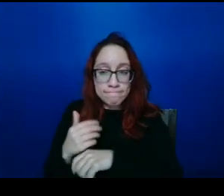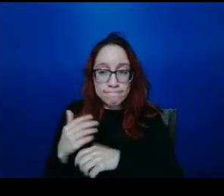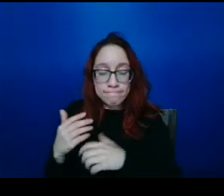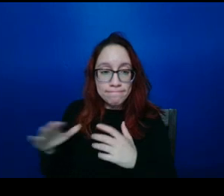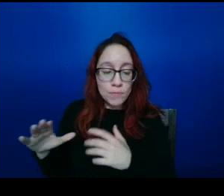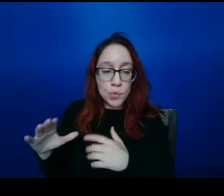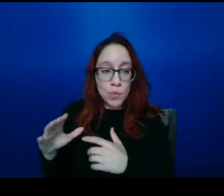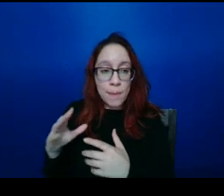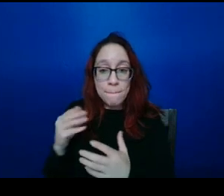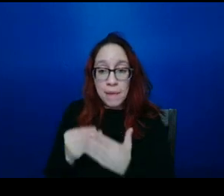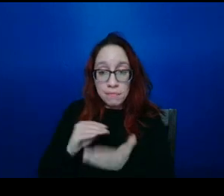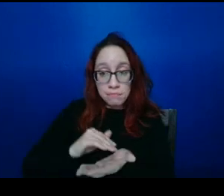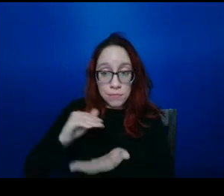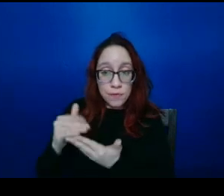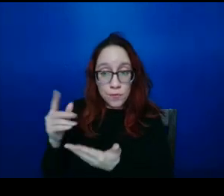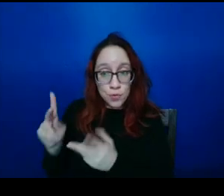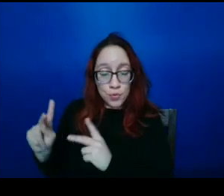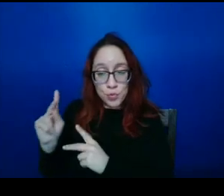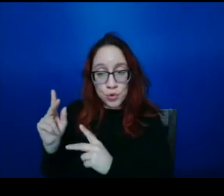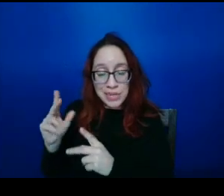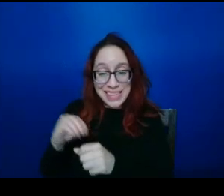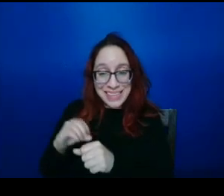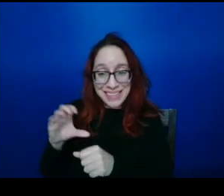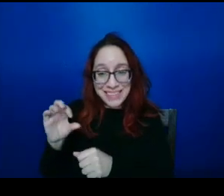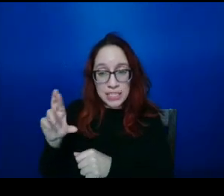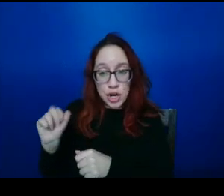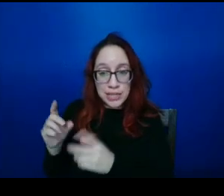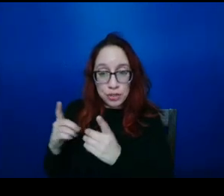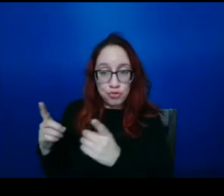actual funding amount we can set aside for those in the CRA district.